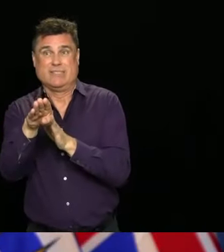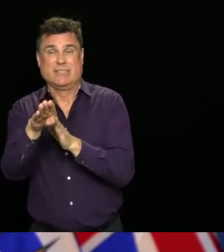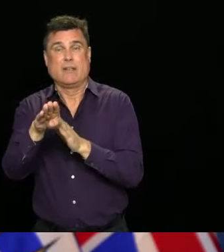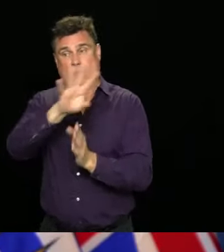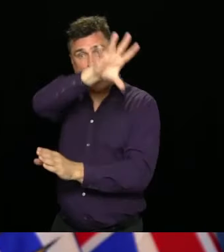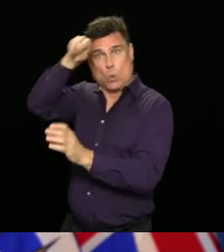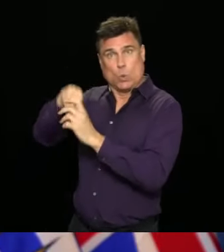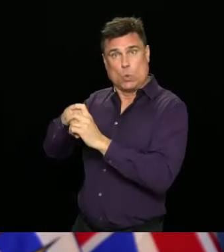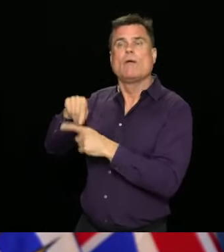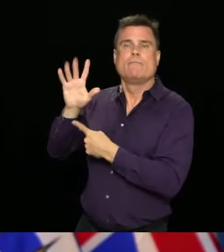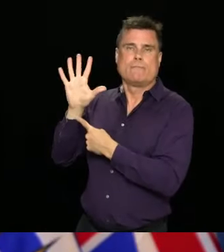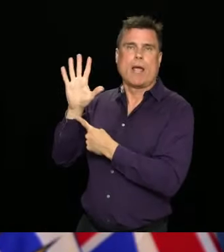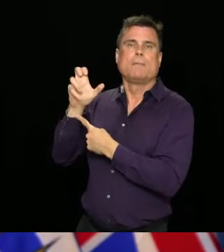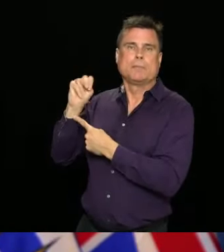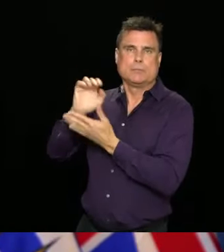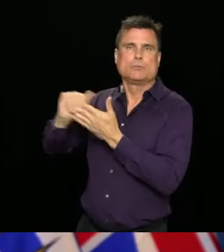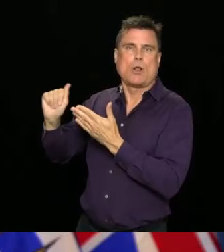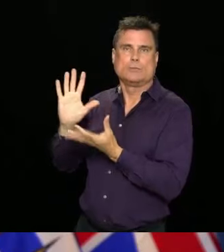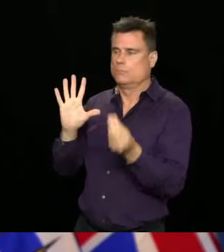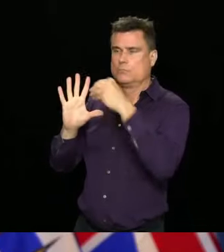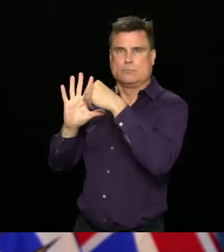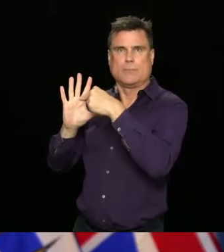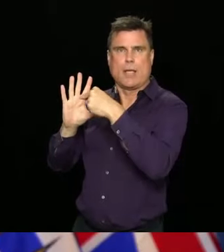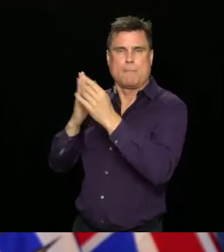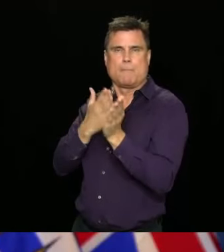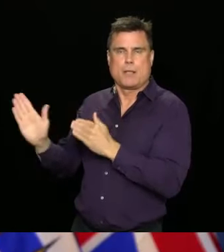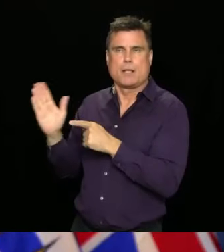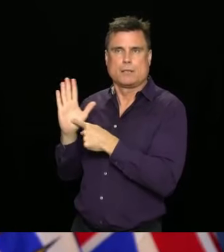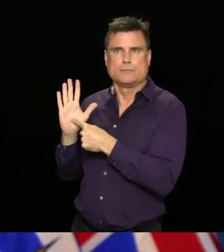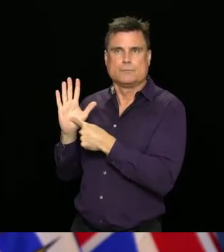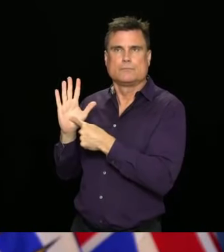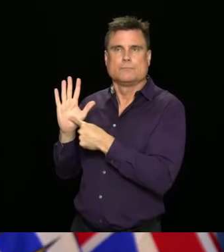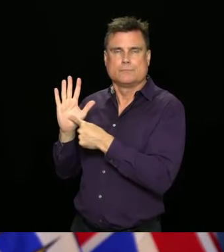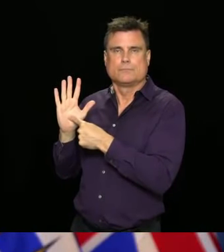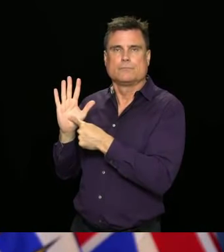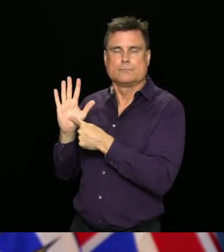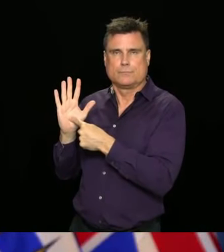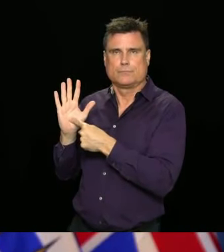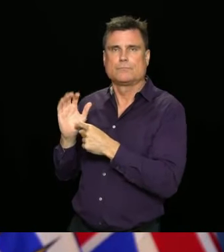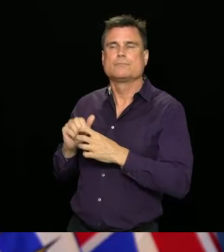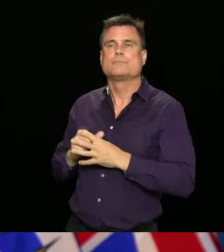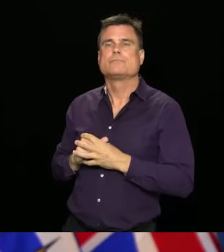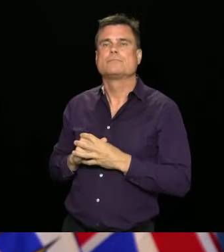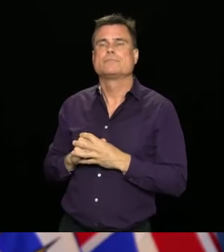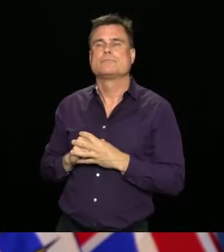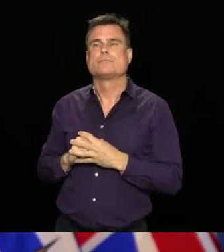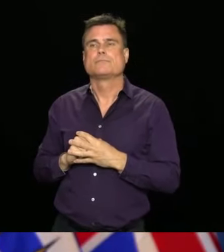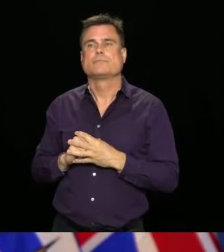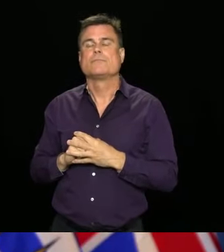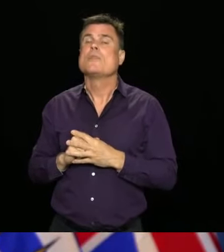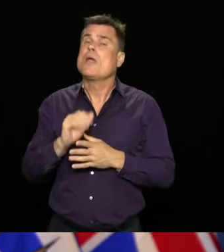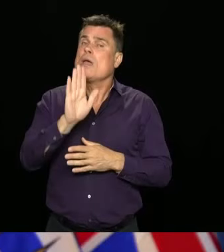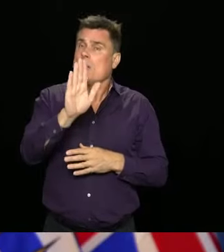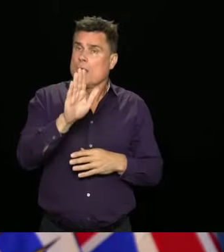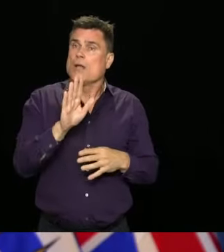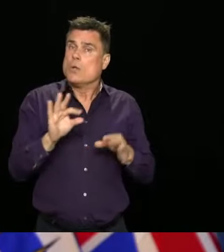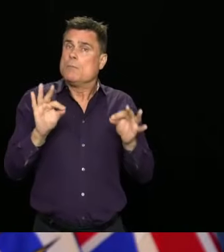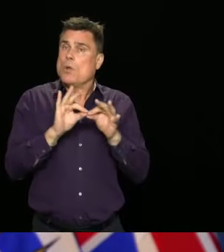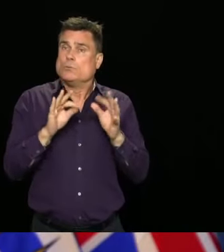that was allocated in the legislature. So that's still within those dollars. But I think it's important